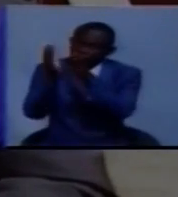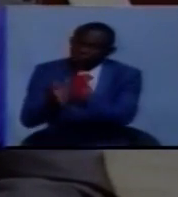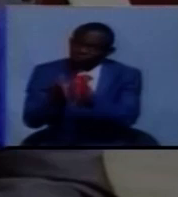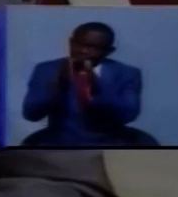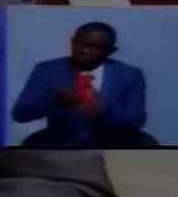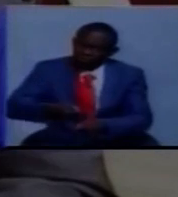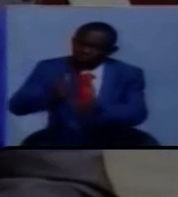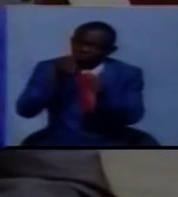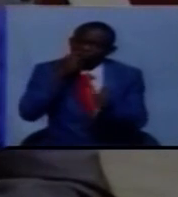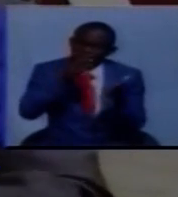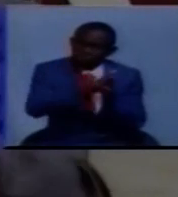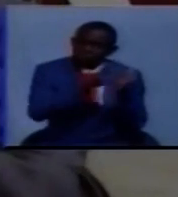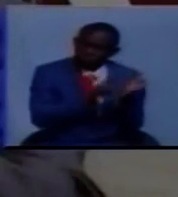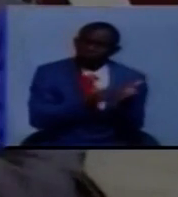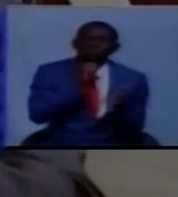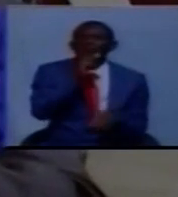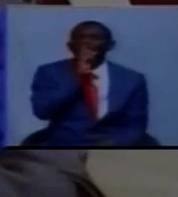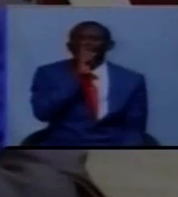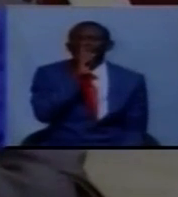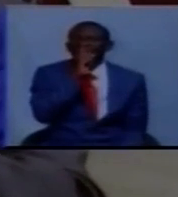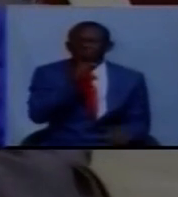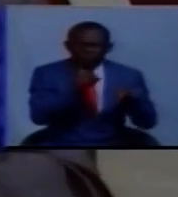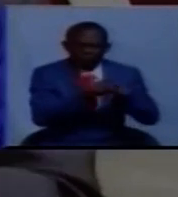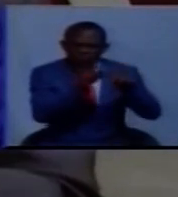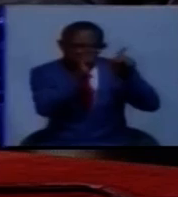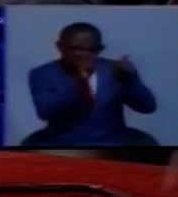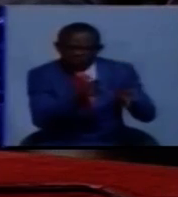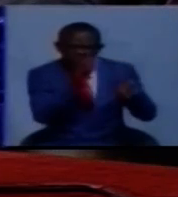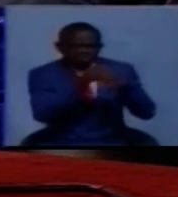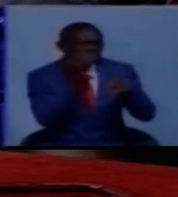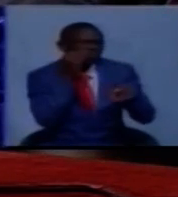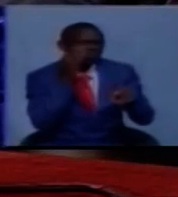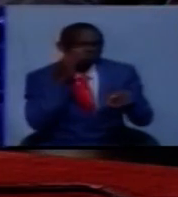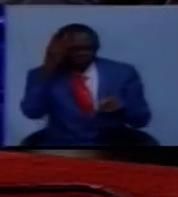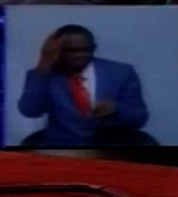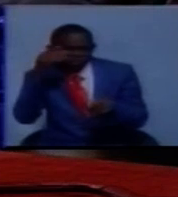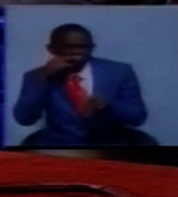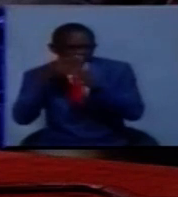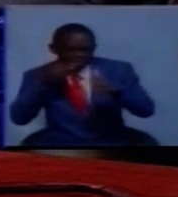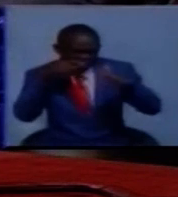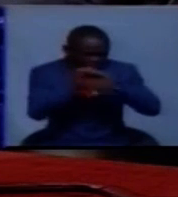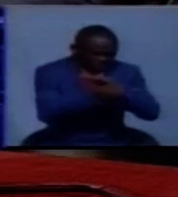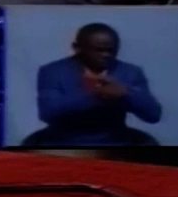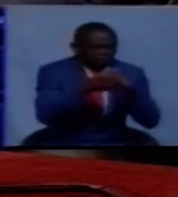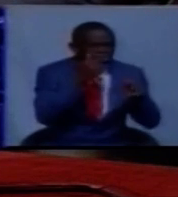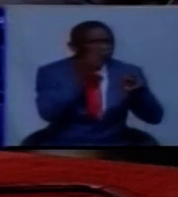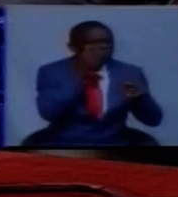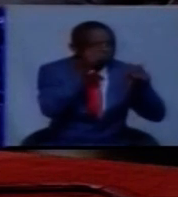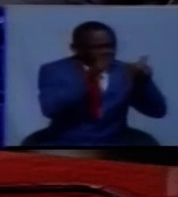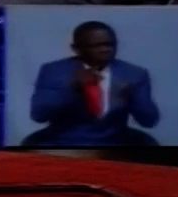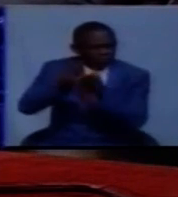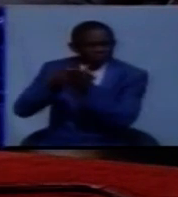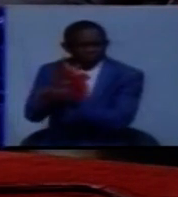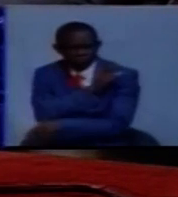somebody is stolen from you. It is for you to report to the You have these employed labor inspectors. What do they do? Do they sit in their